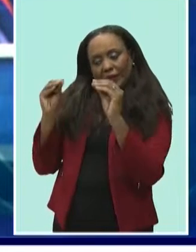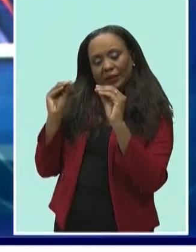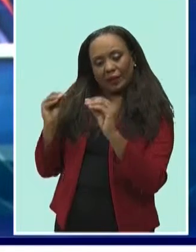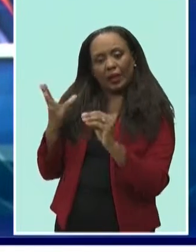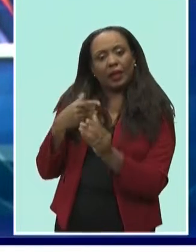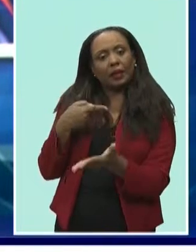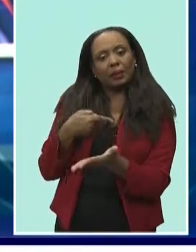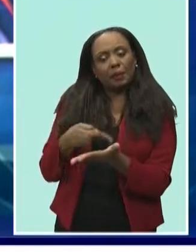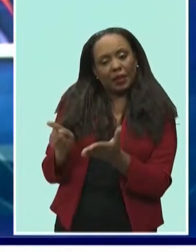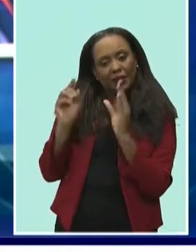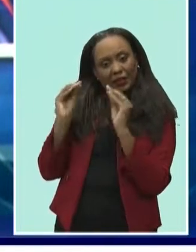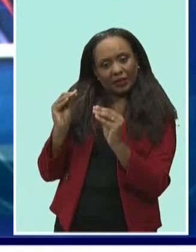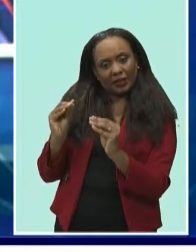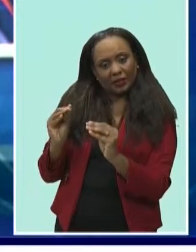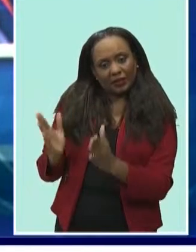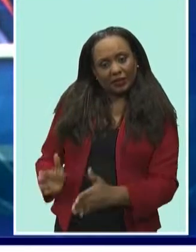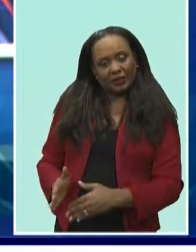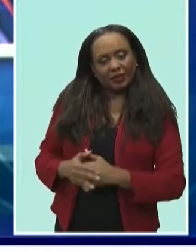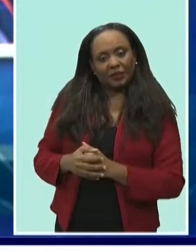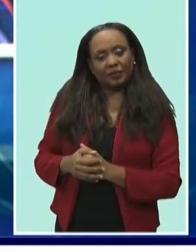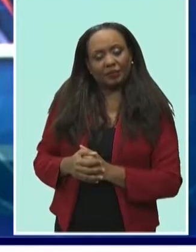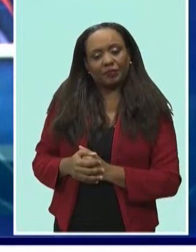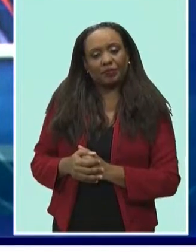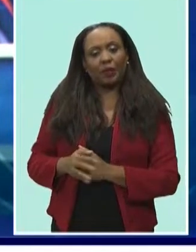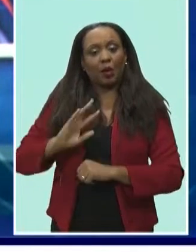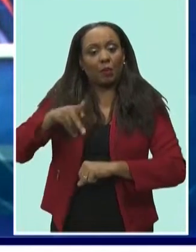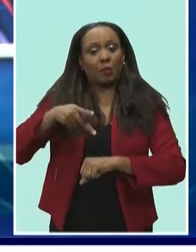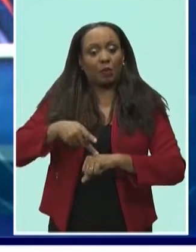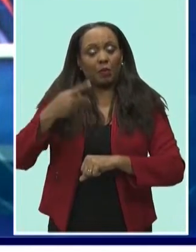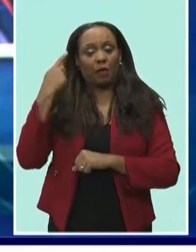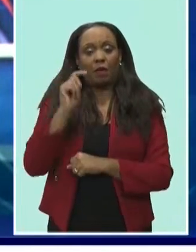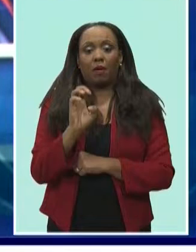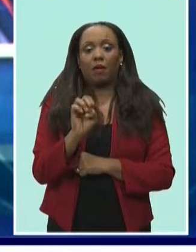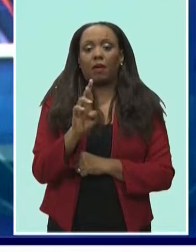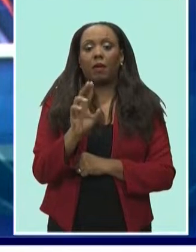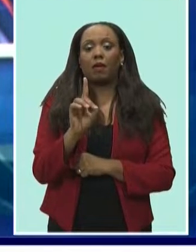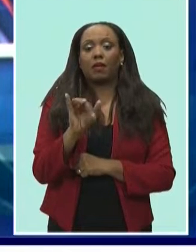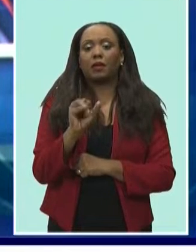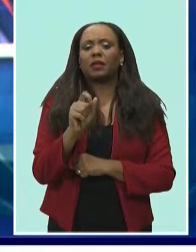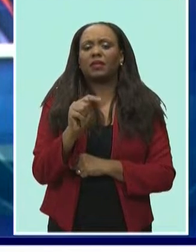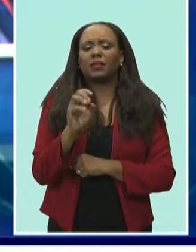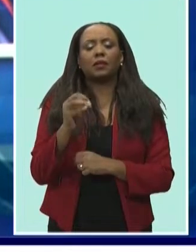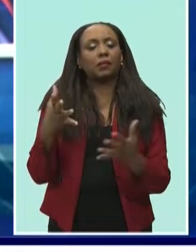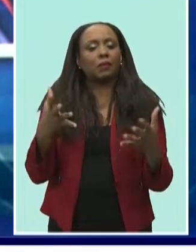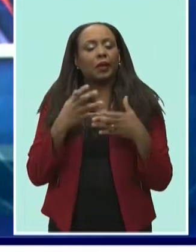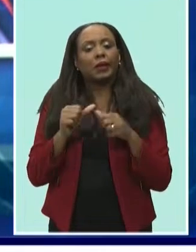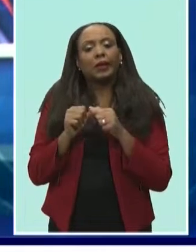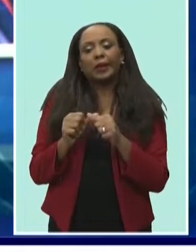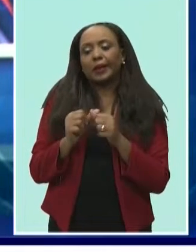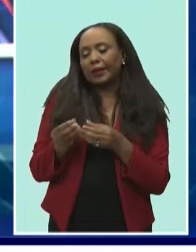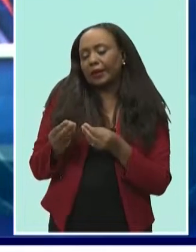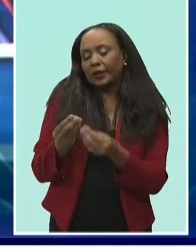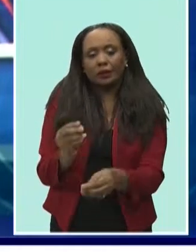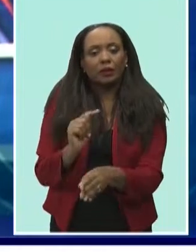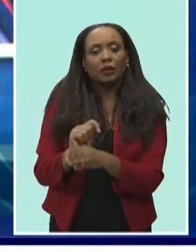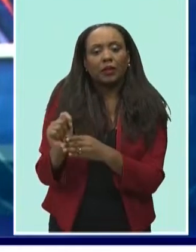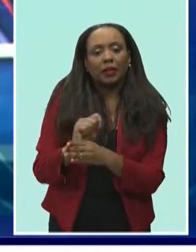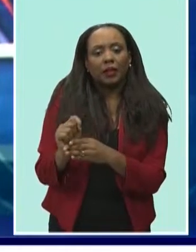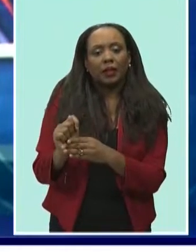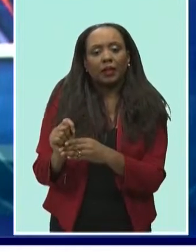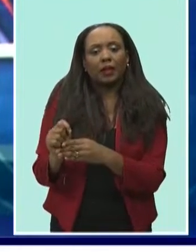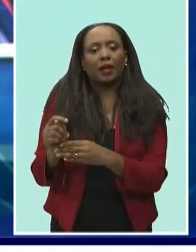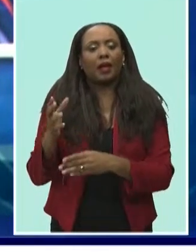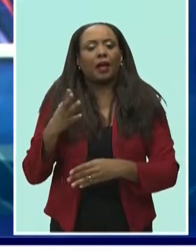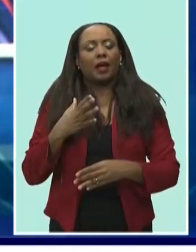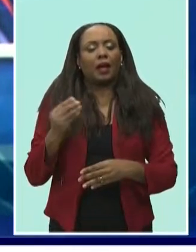so. Principal Dr. Patricia Saul says that Erdeston stands ready to provide additional training for educators, and she says that the Master Teachers